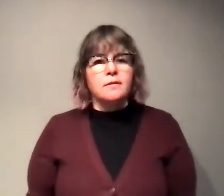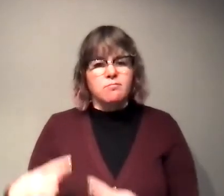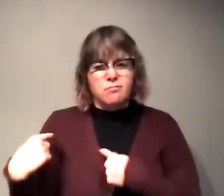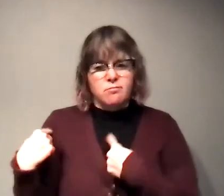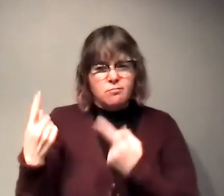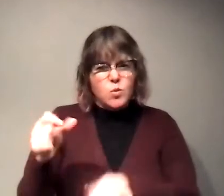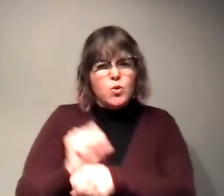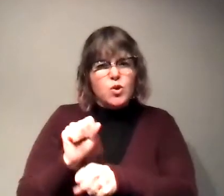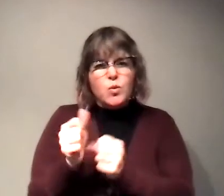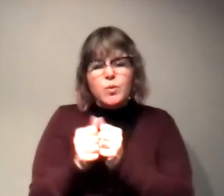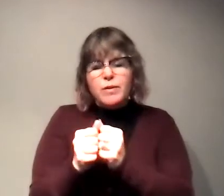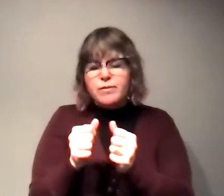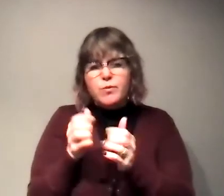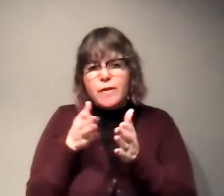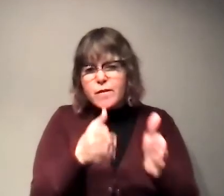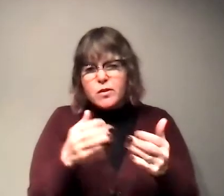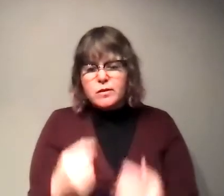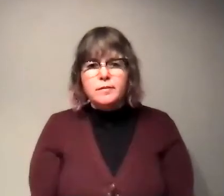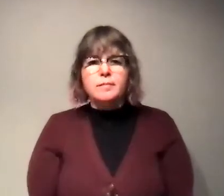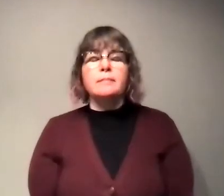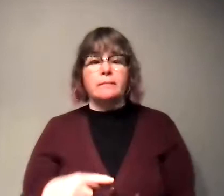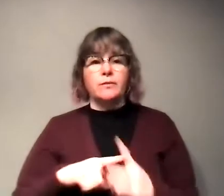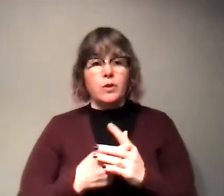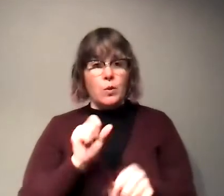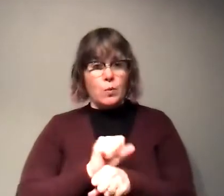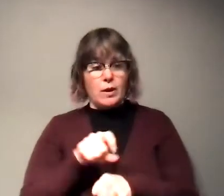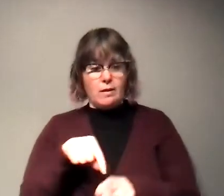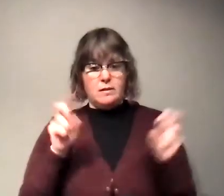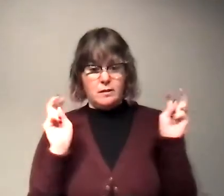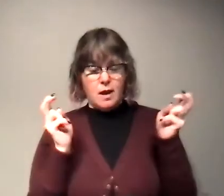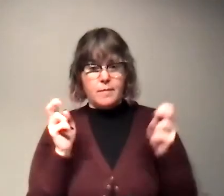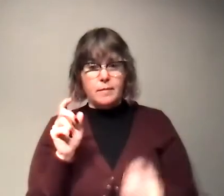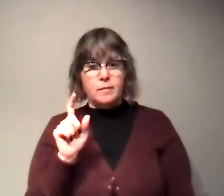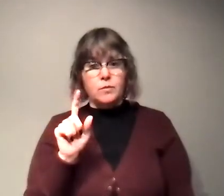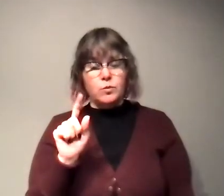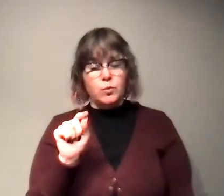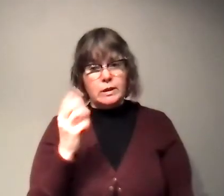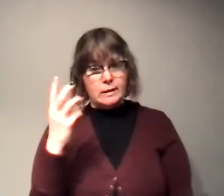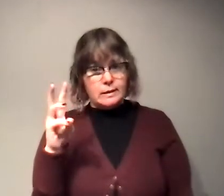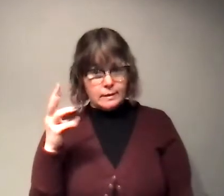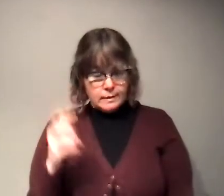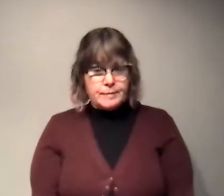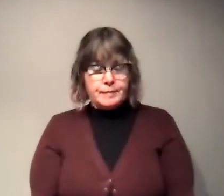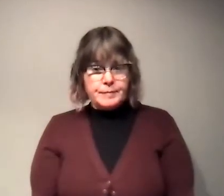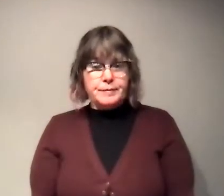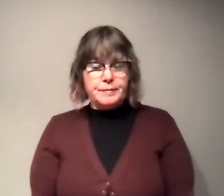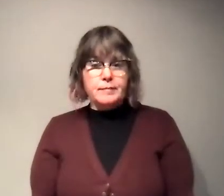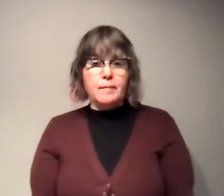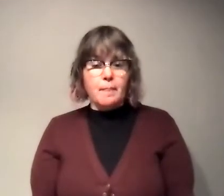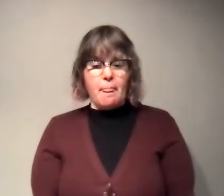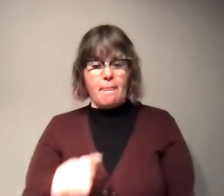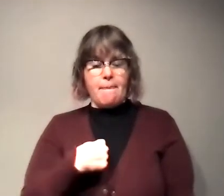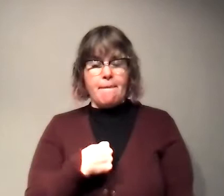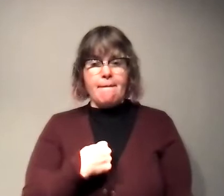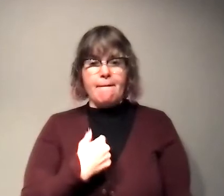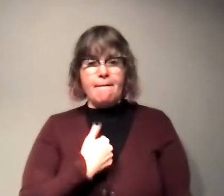topic? I started working on this topic in 2016. When I went,